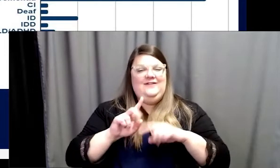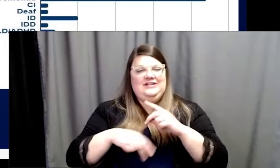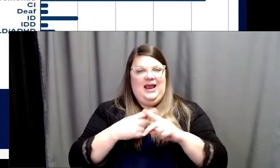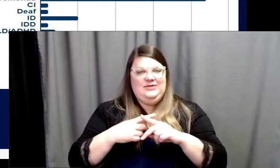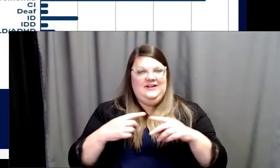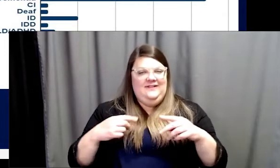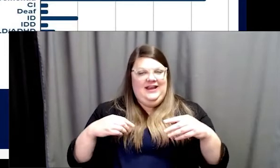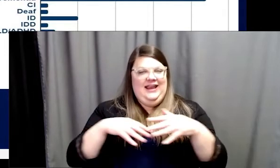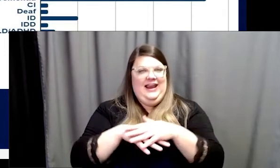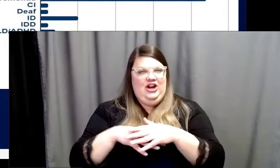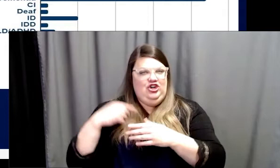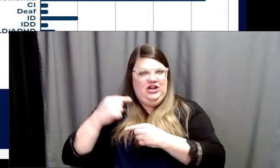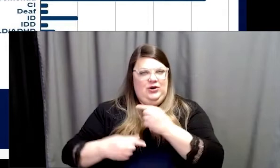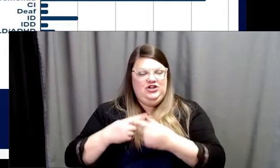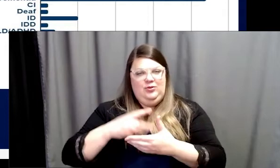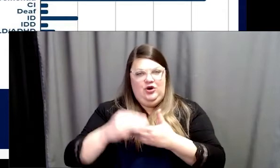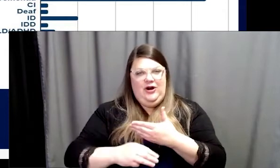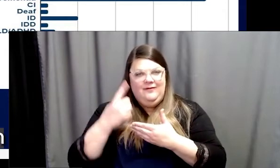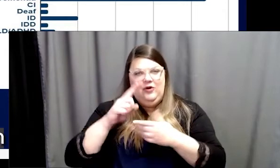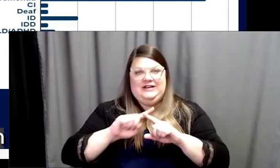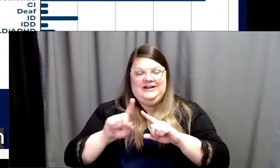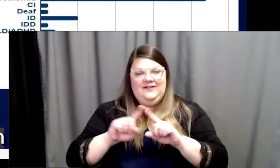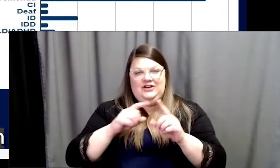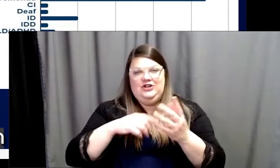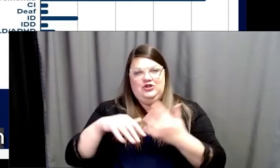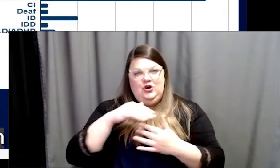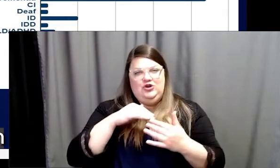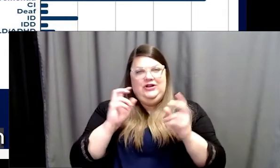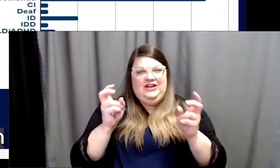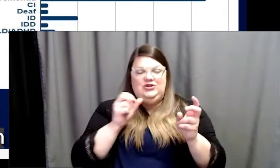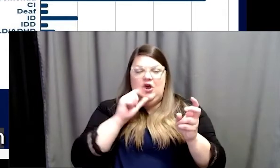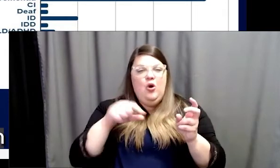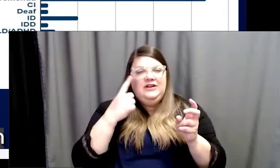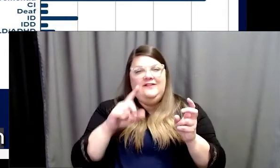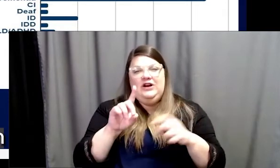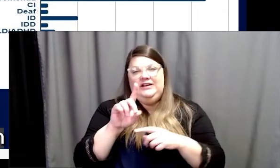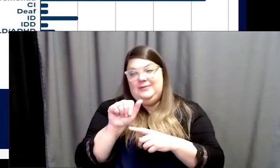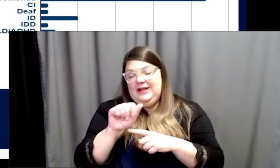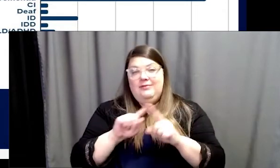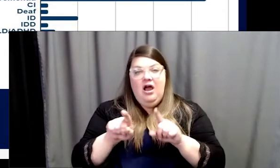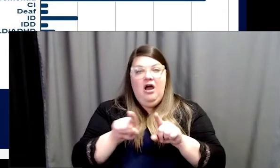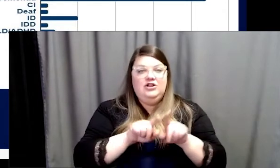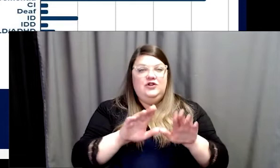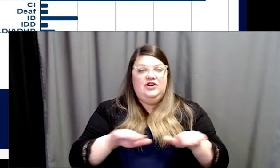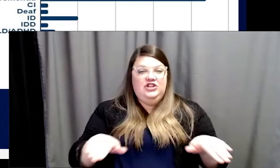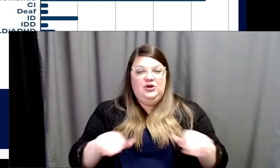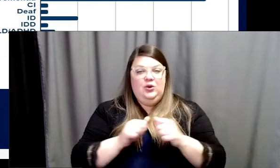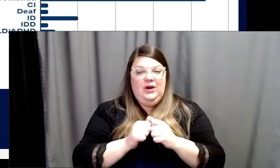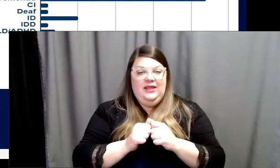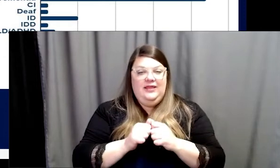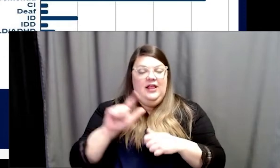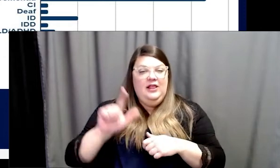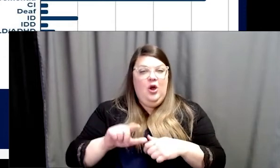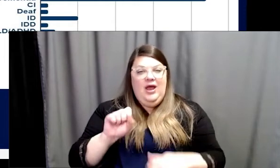intergenerational programmings for different social issues, not only for disability, but for children with low